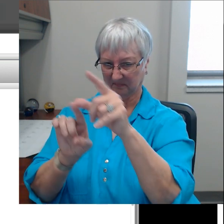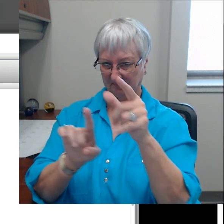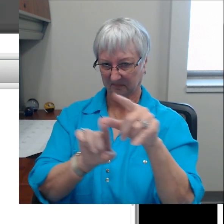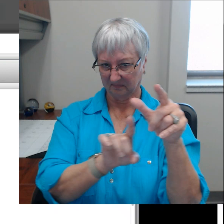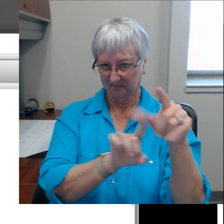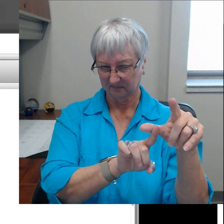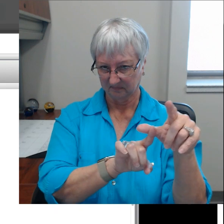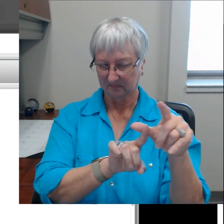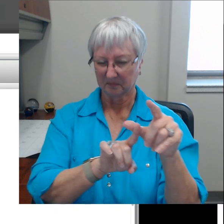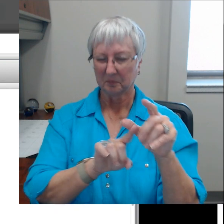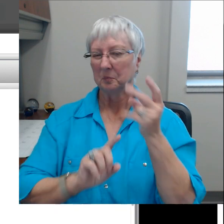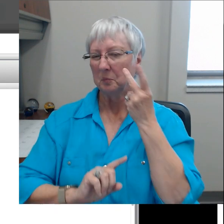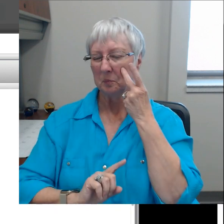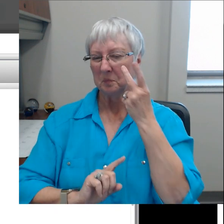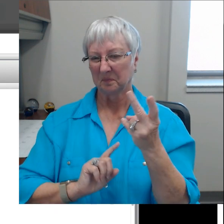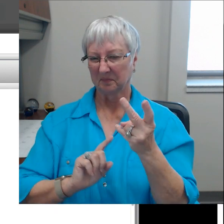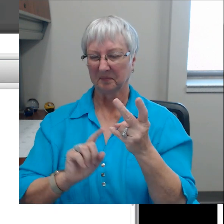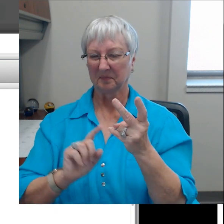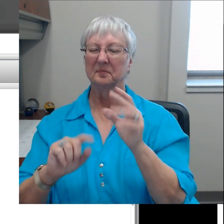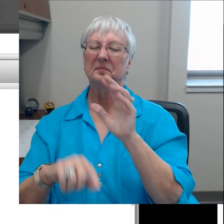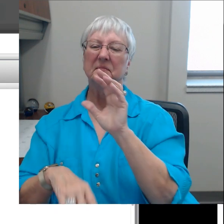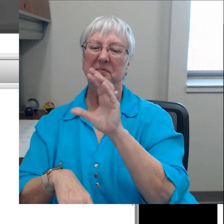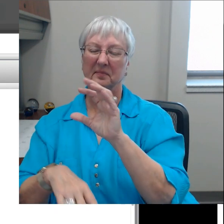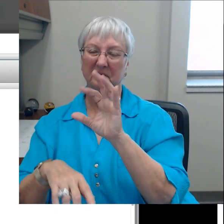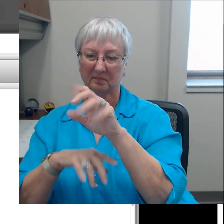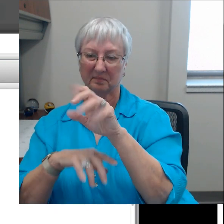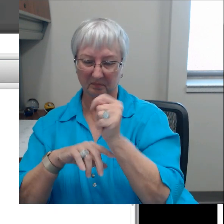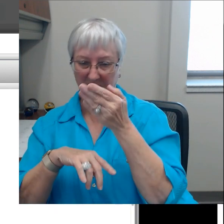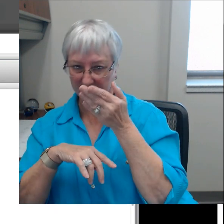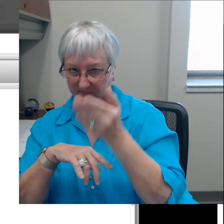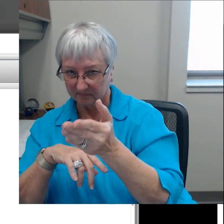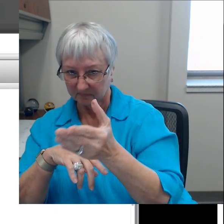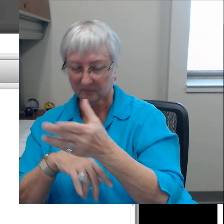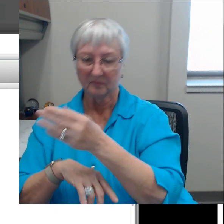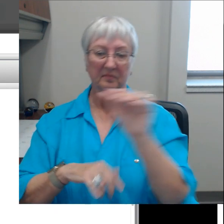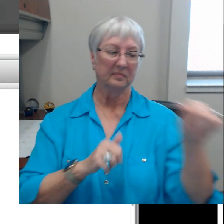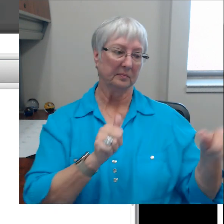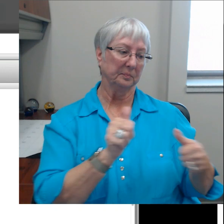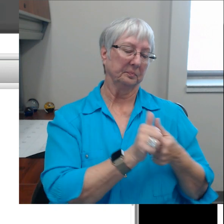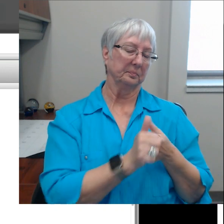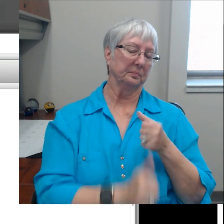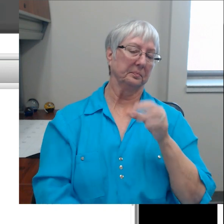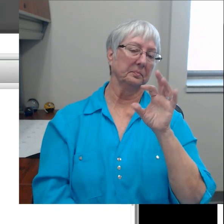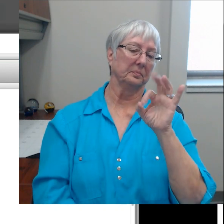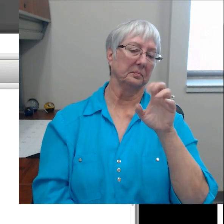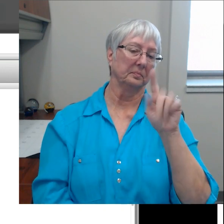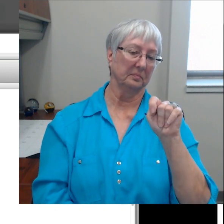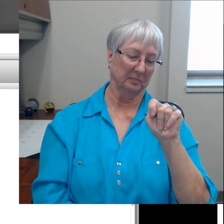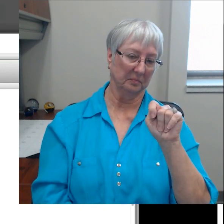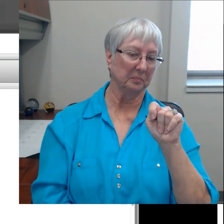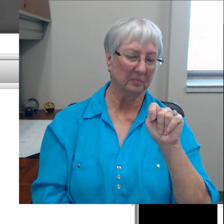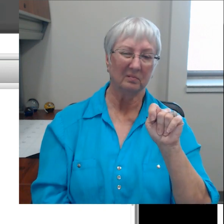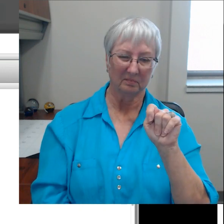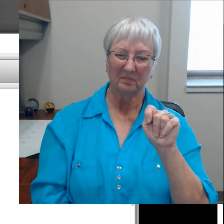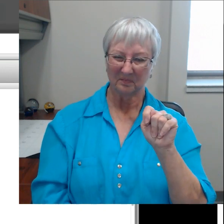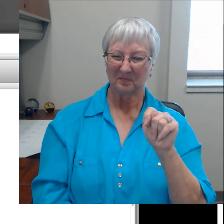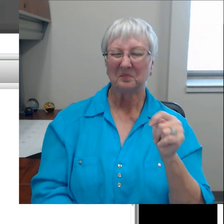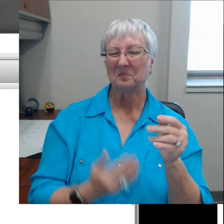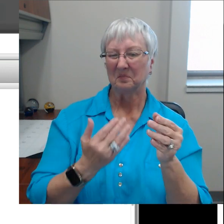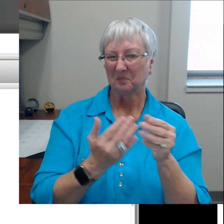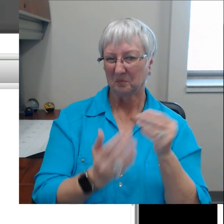less of a jarring change between our fallback font showing while our web fonts are loading and when our web fonts are ready to display. Even from this